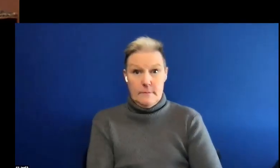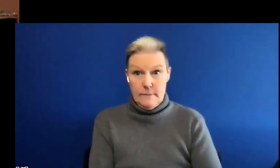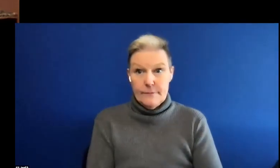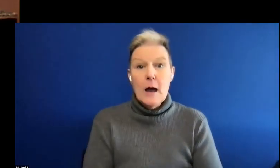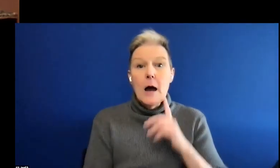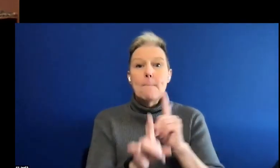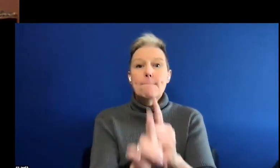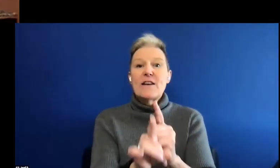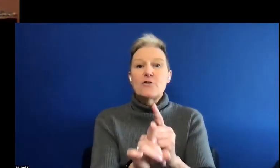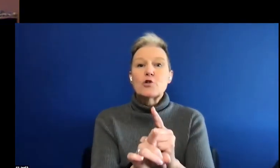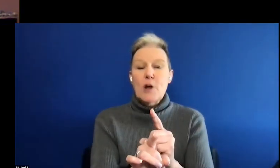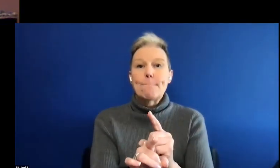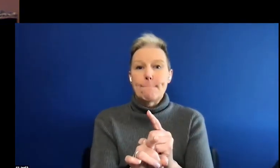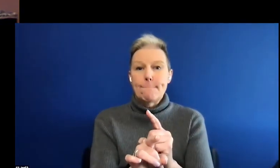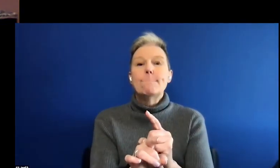Mentorship program.